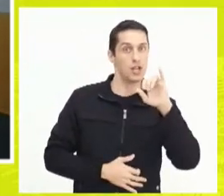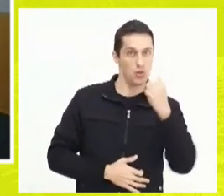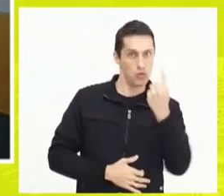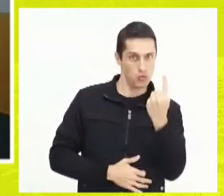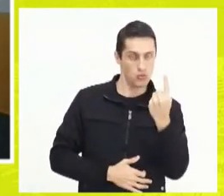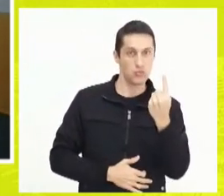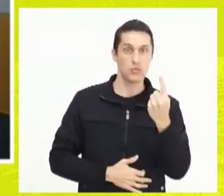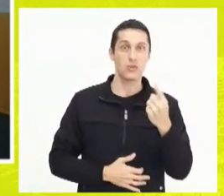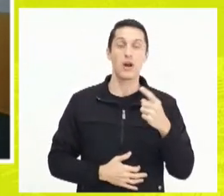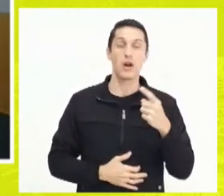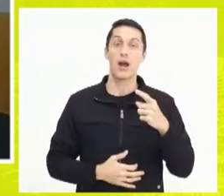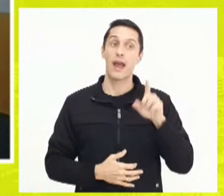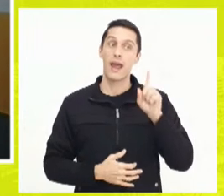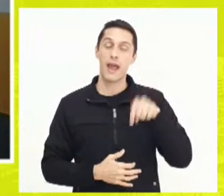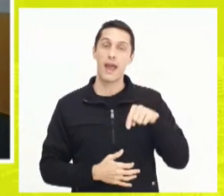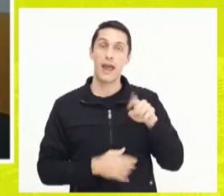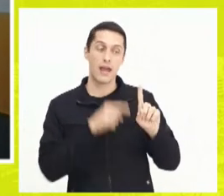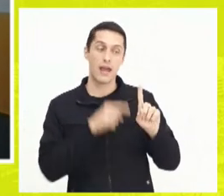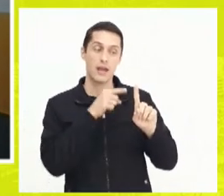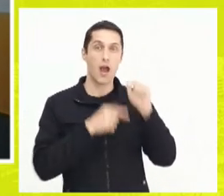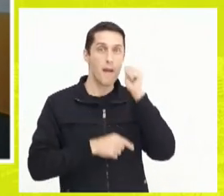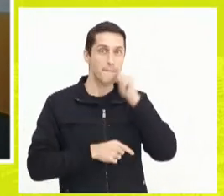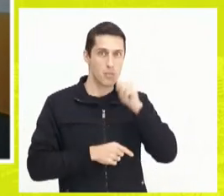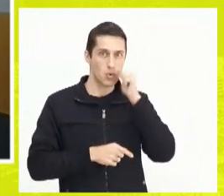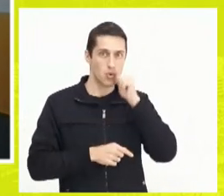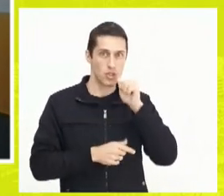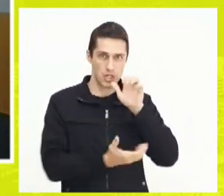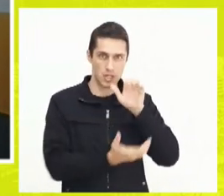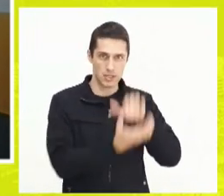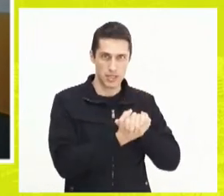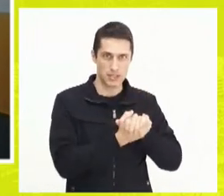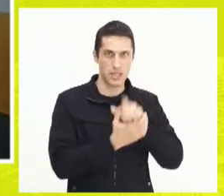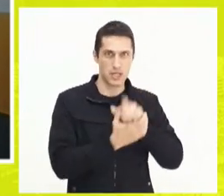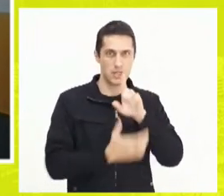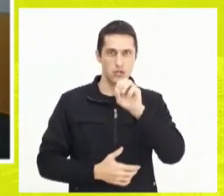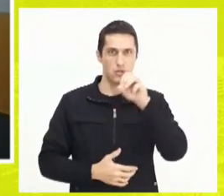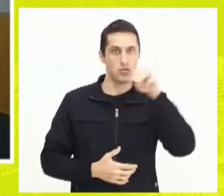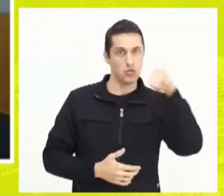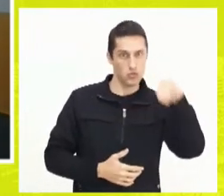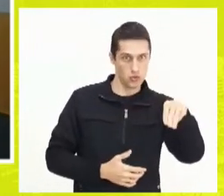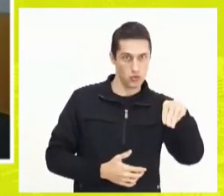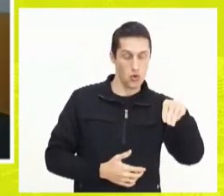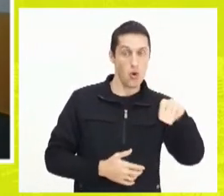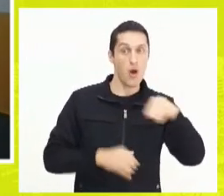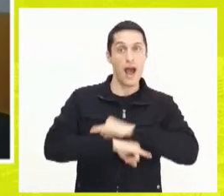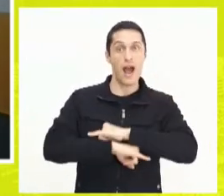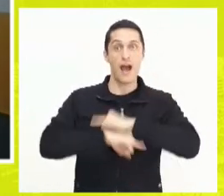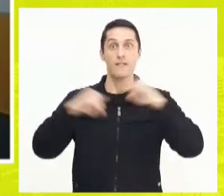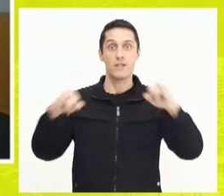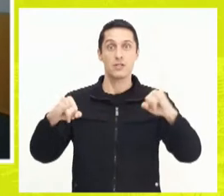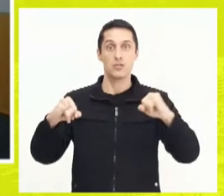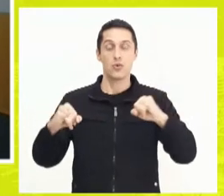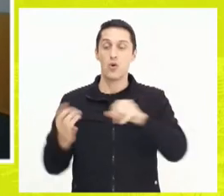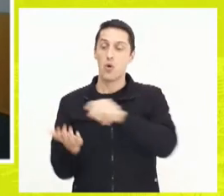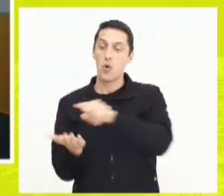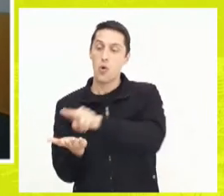read an article published by g one site